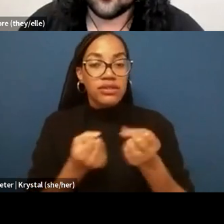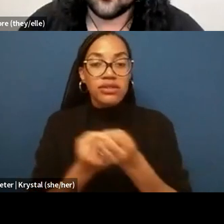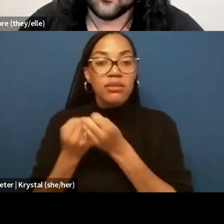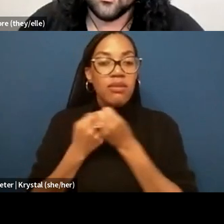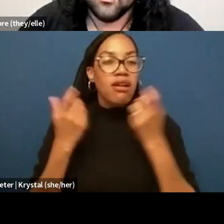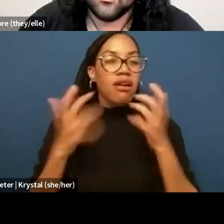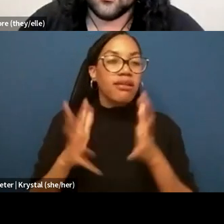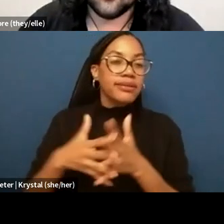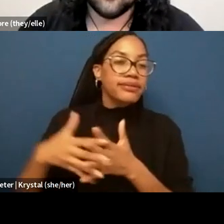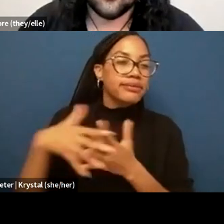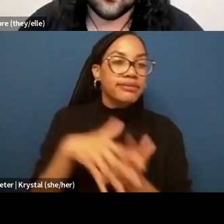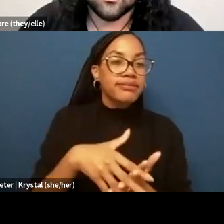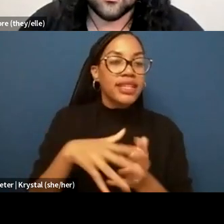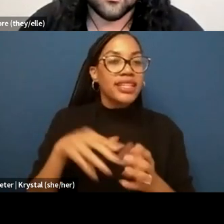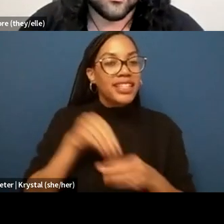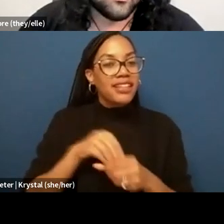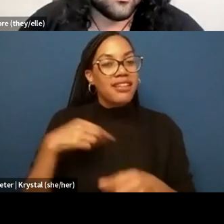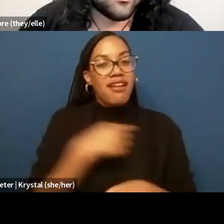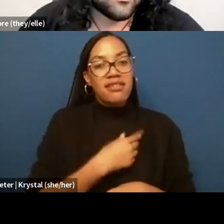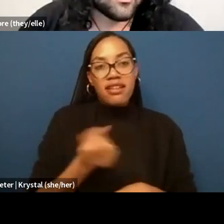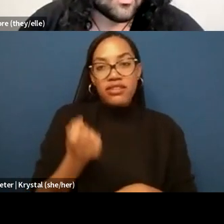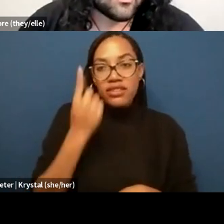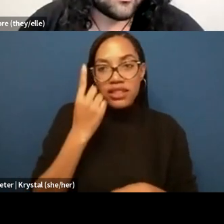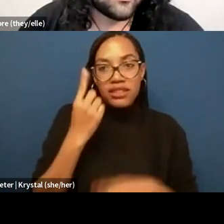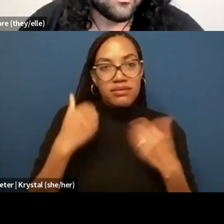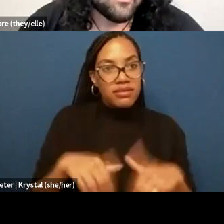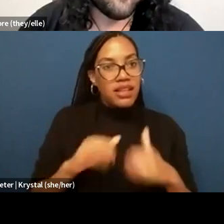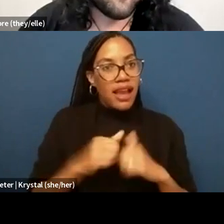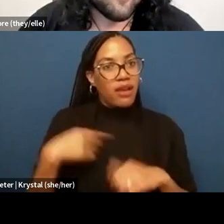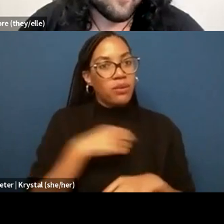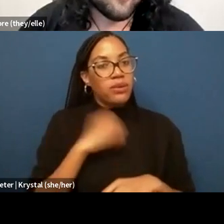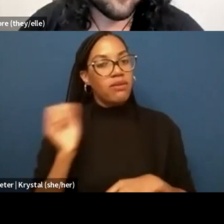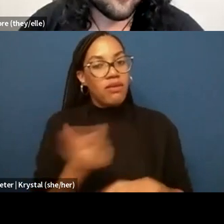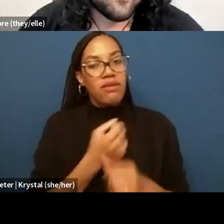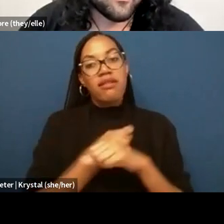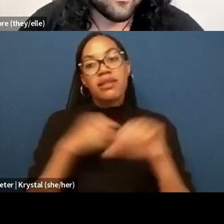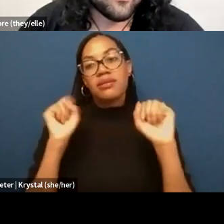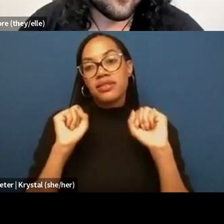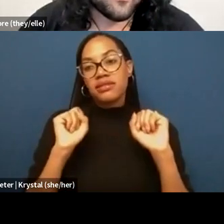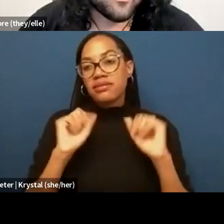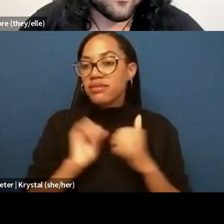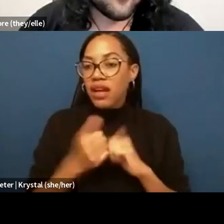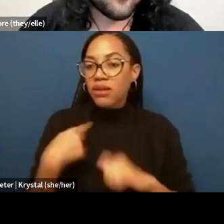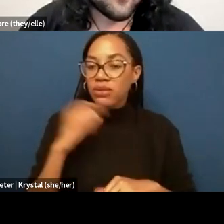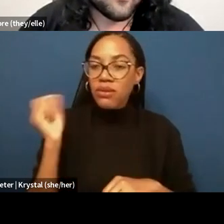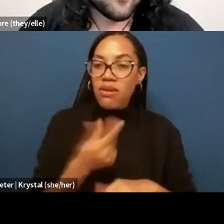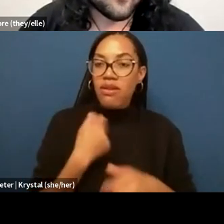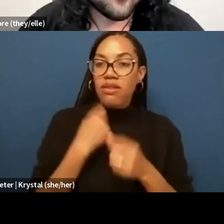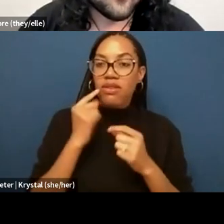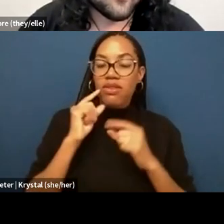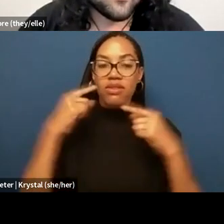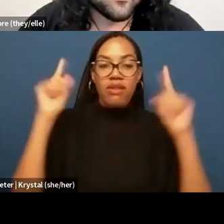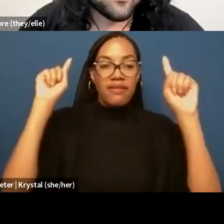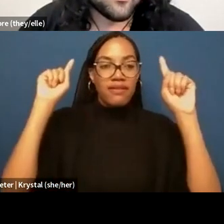embedded in us understanding that's how we all liberate. It is how we all can thrive. And the needs of the